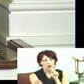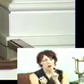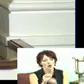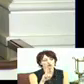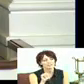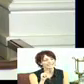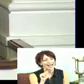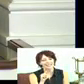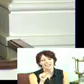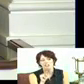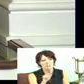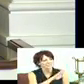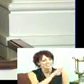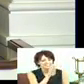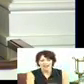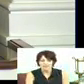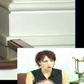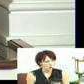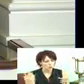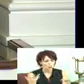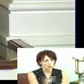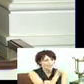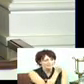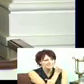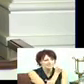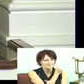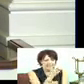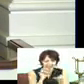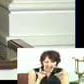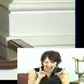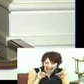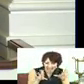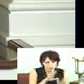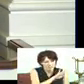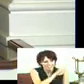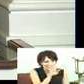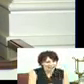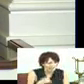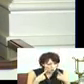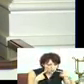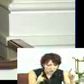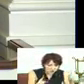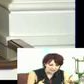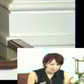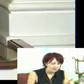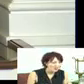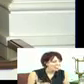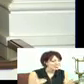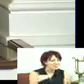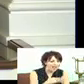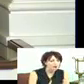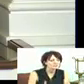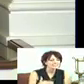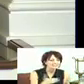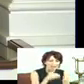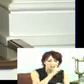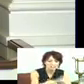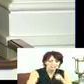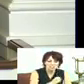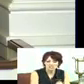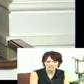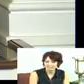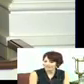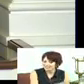never wins? Hatred never works? For thousands of years, no one has been learning this